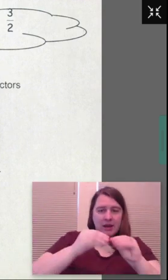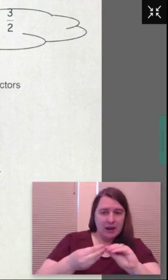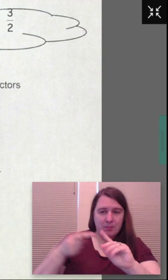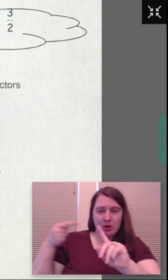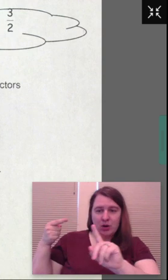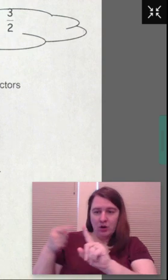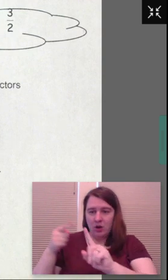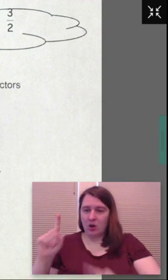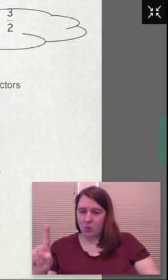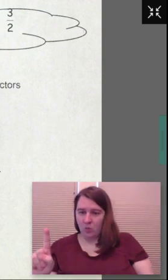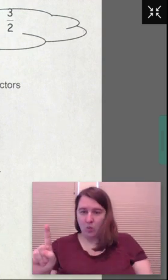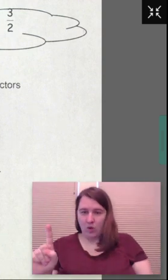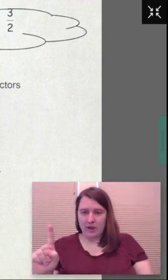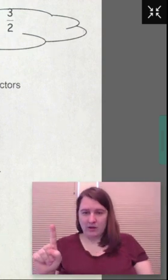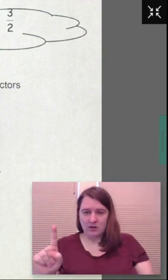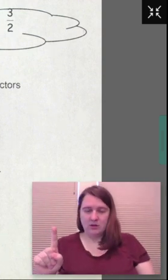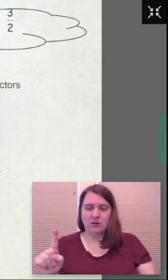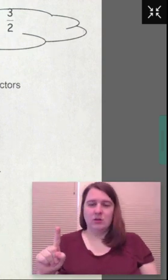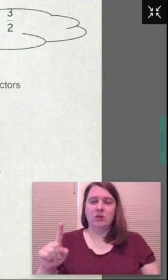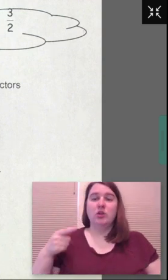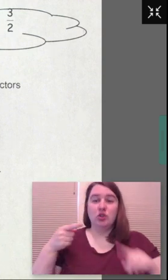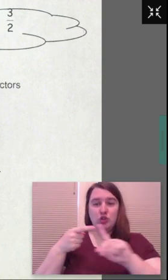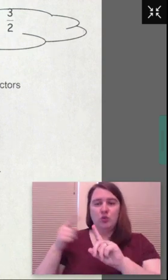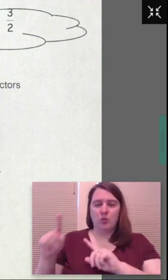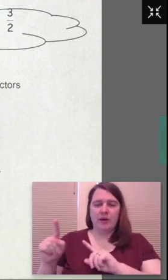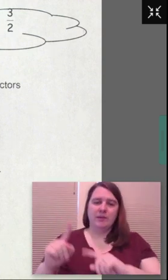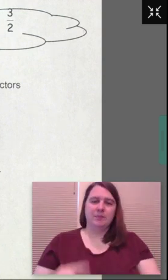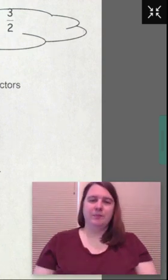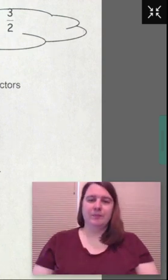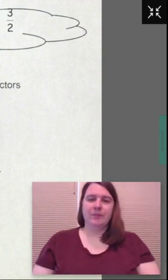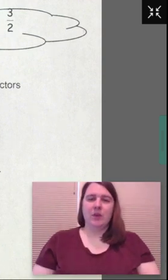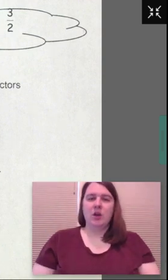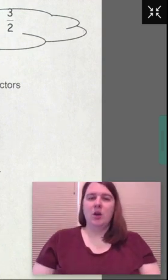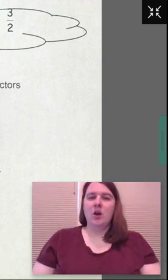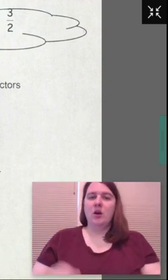or number 1 to 1.